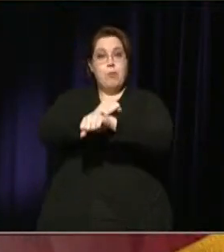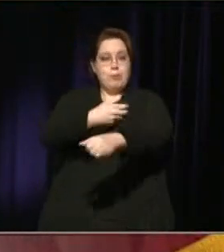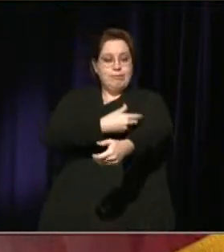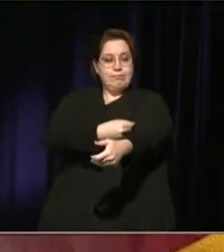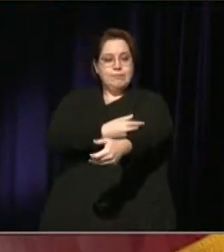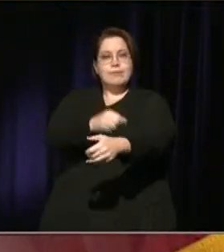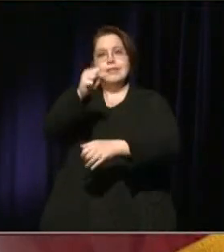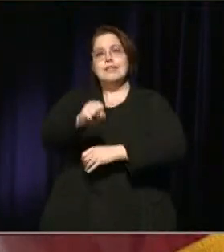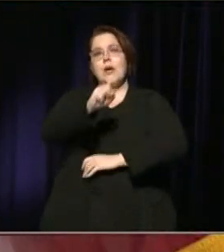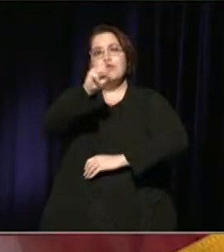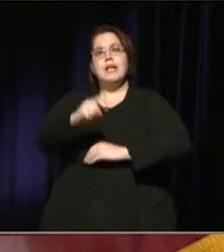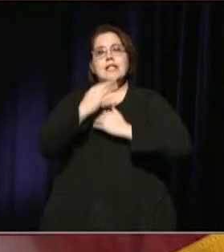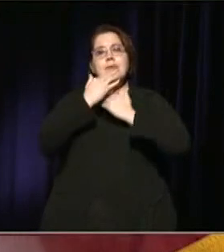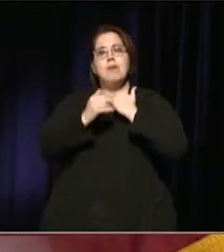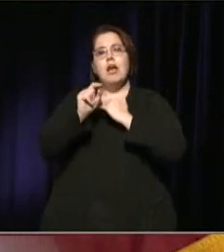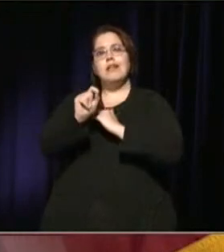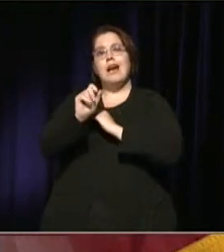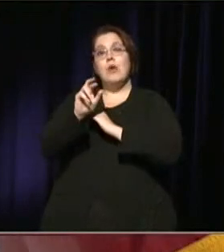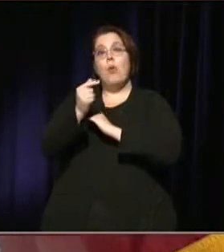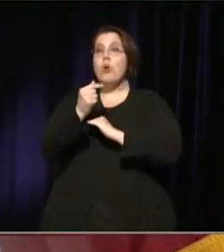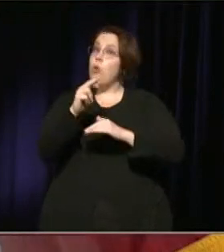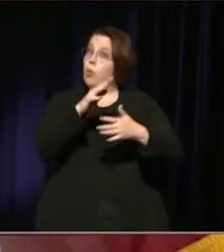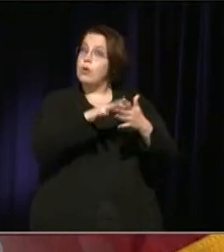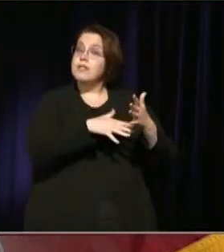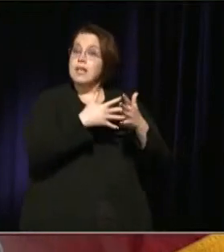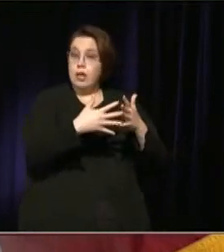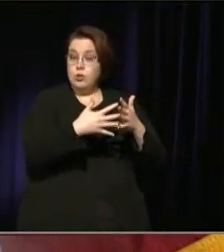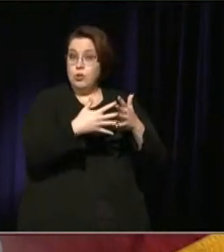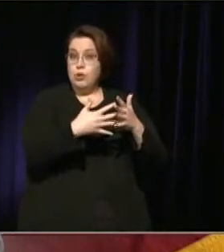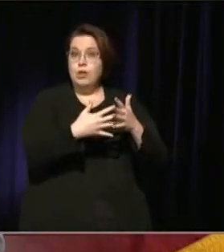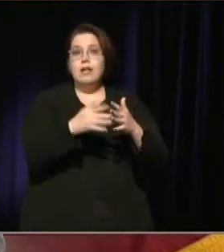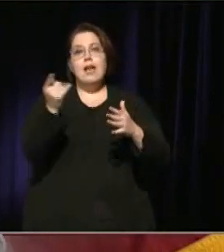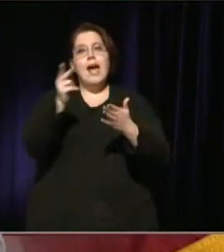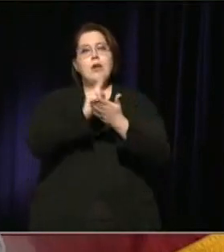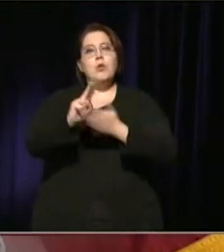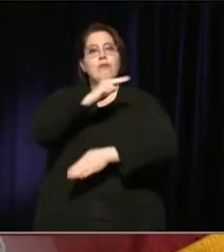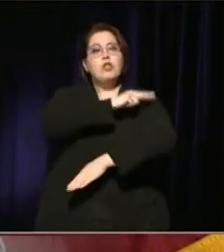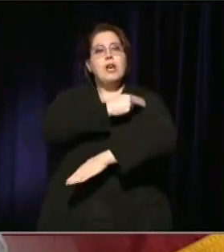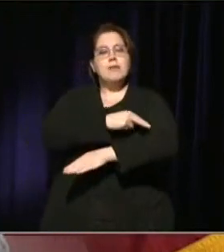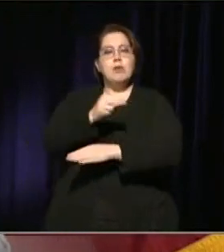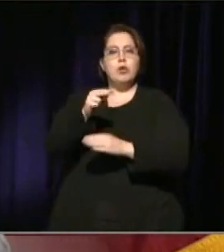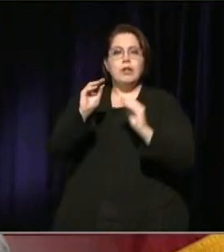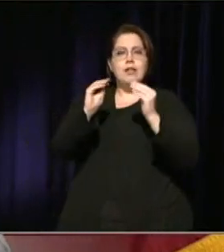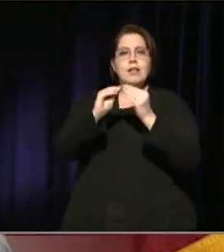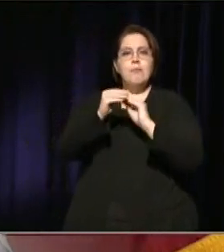at southtexasblood.org or schedule to give blood at University Hospital